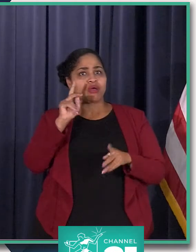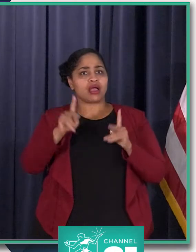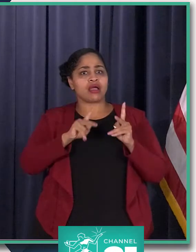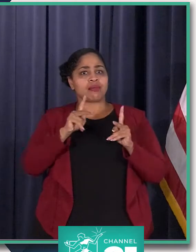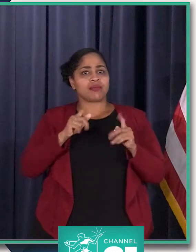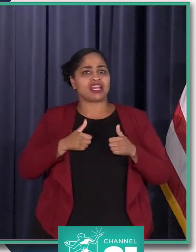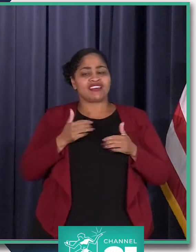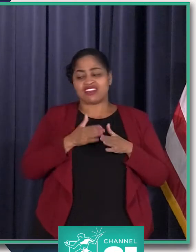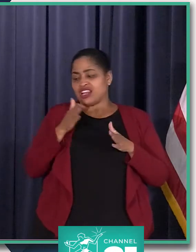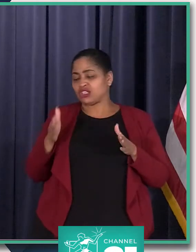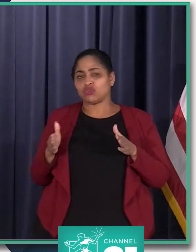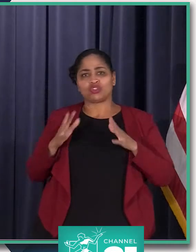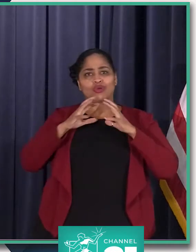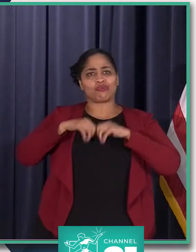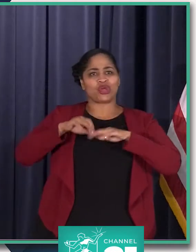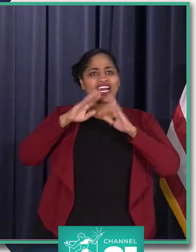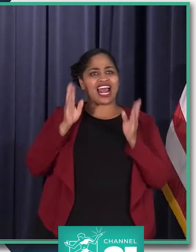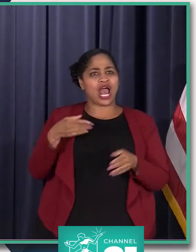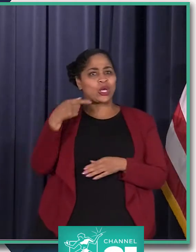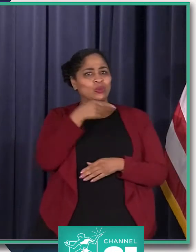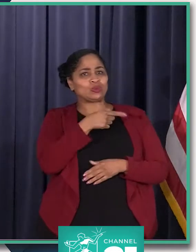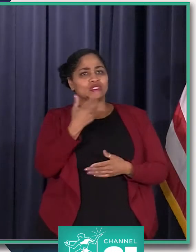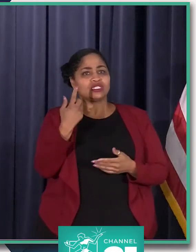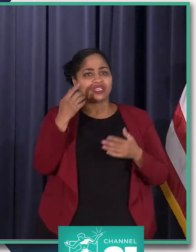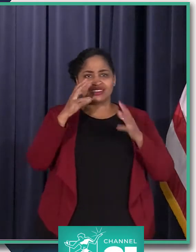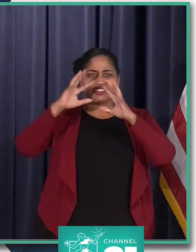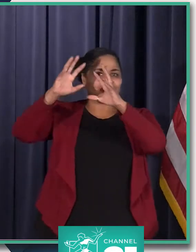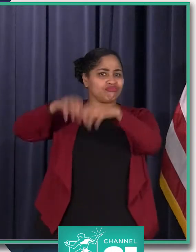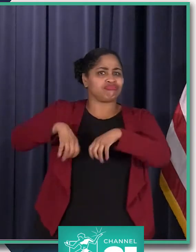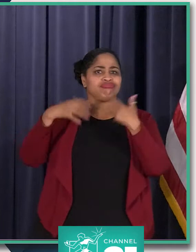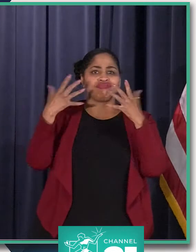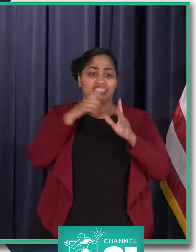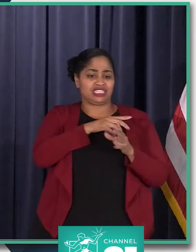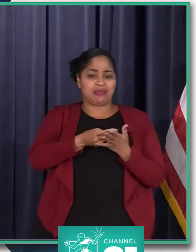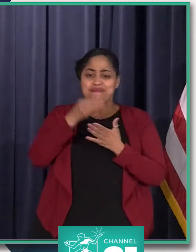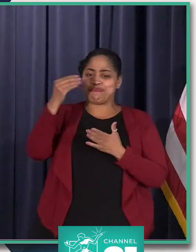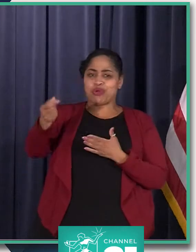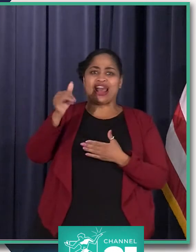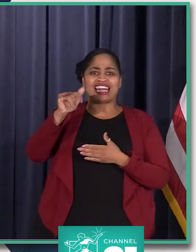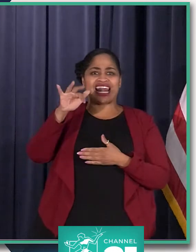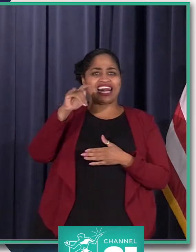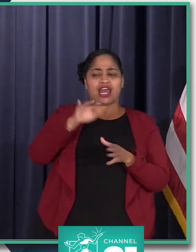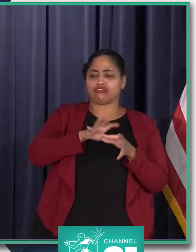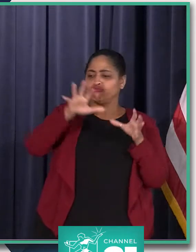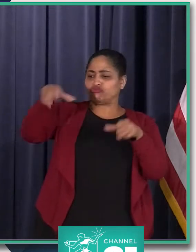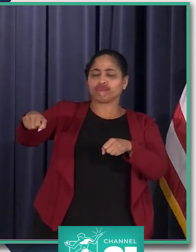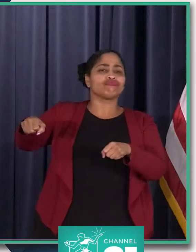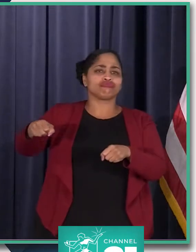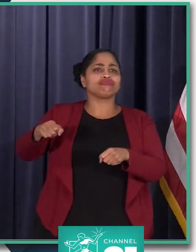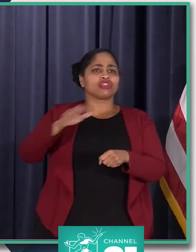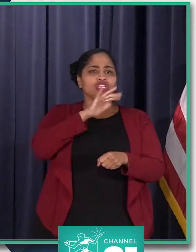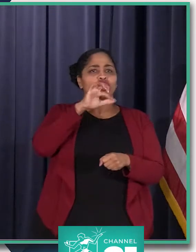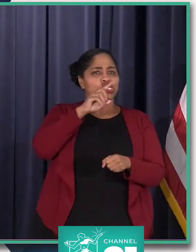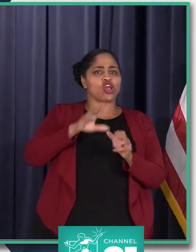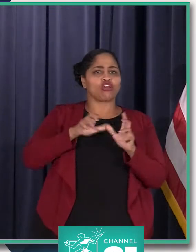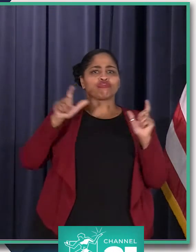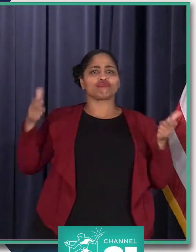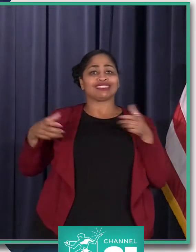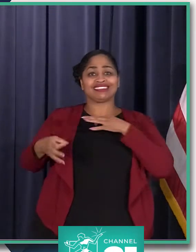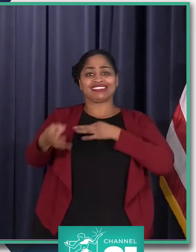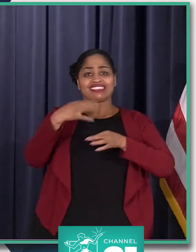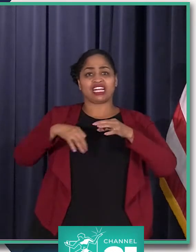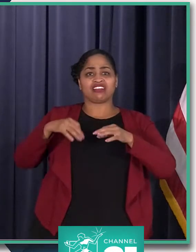door to that burned out house, and we knocked it down. They were able to buy the side lot and expand their own yard. So instead of an